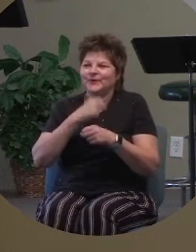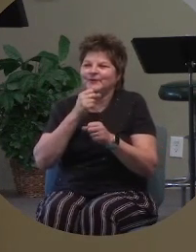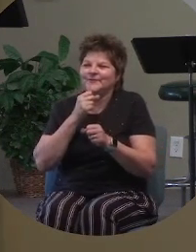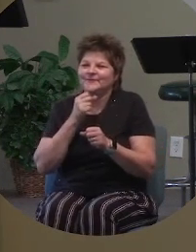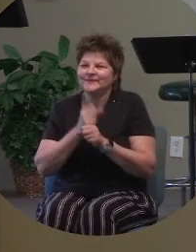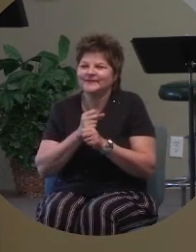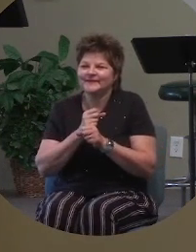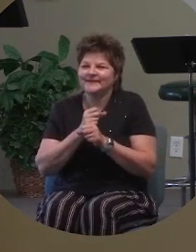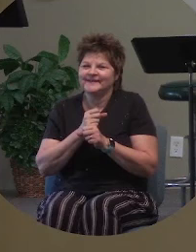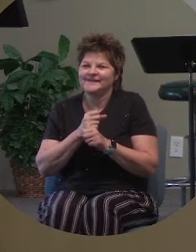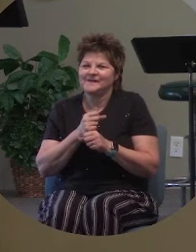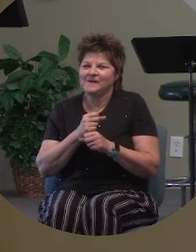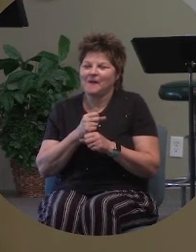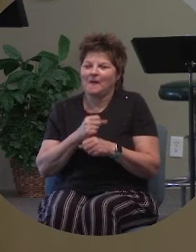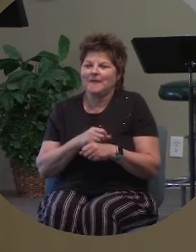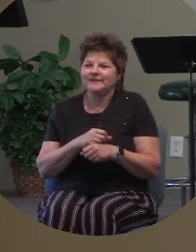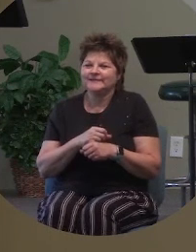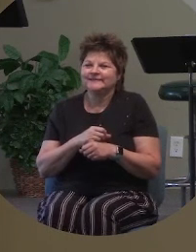bread.